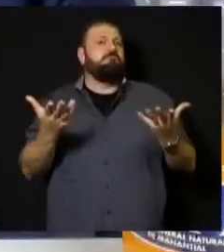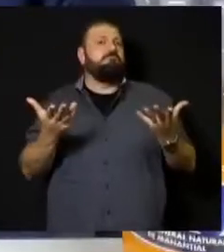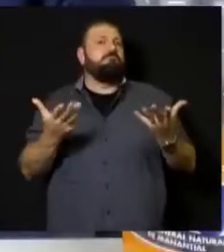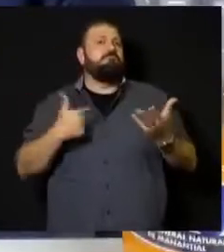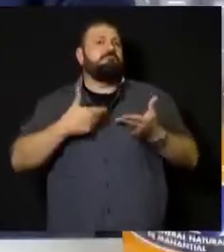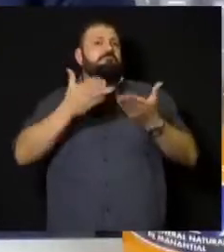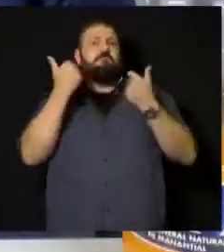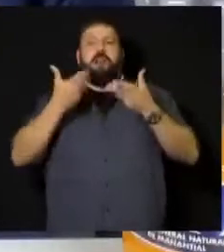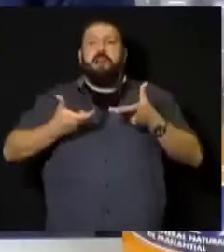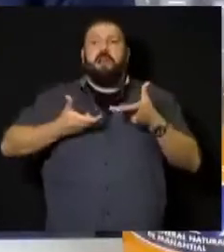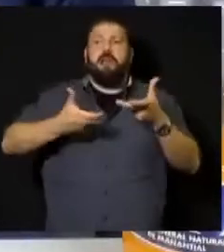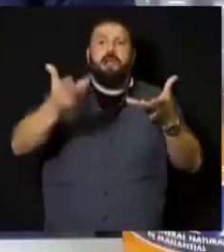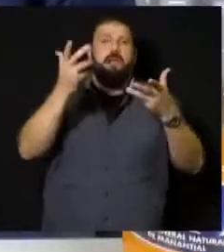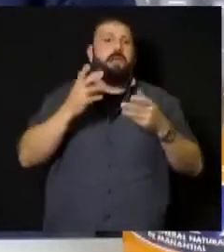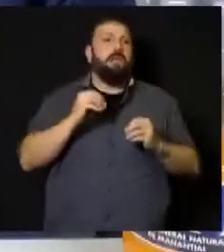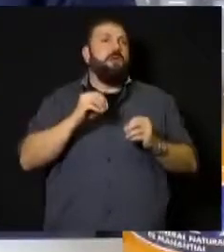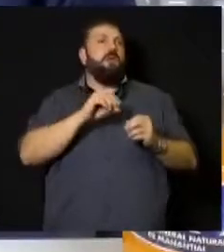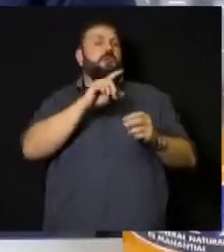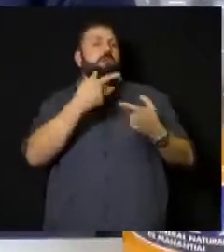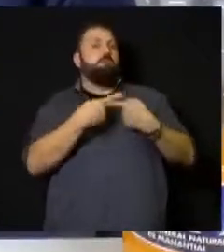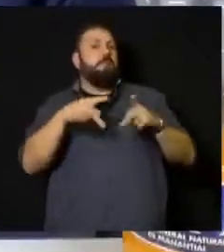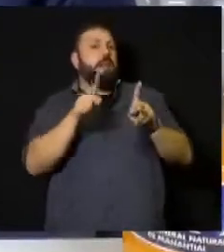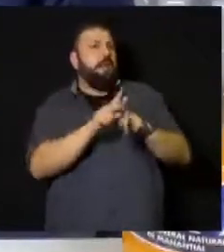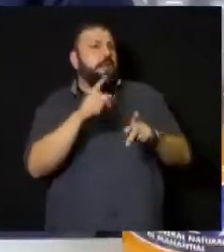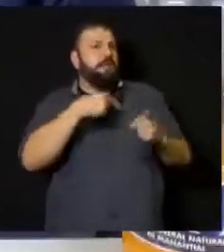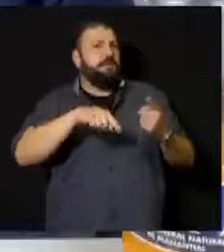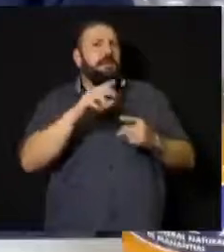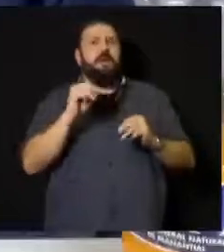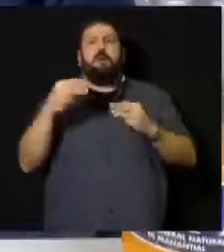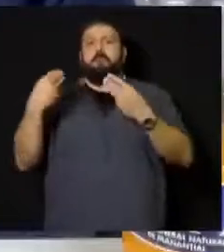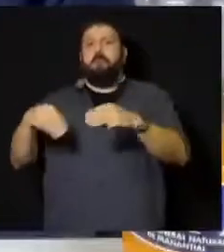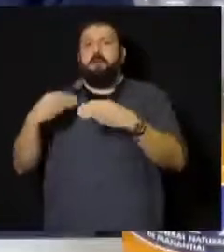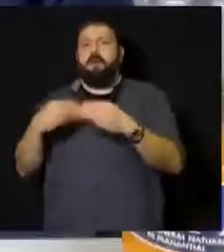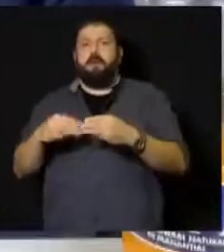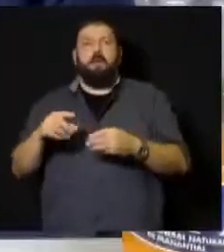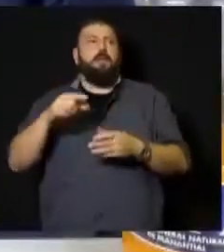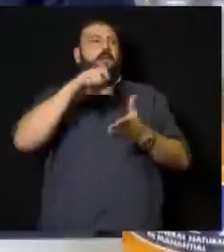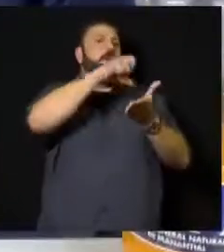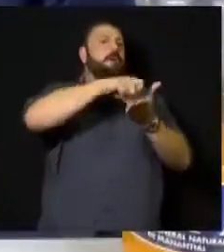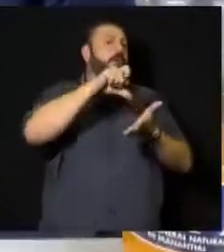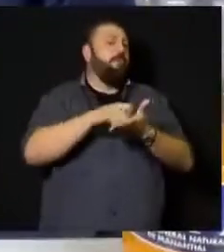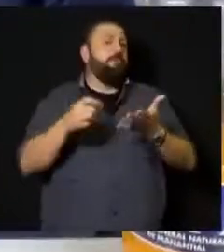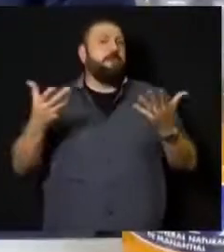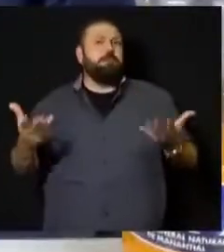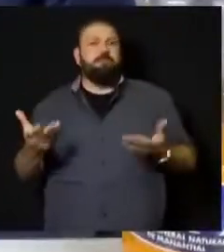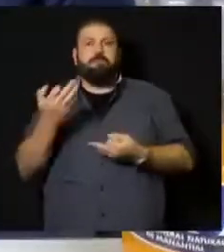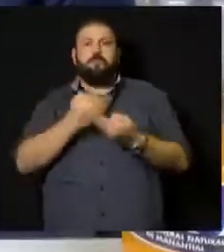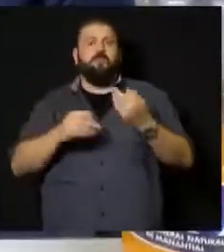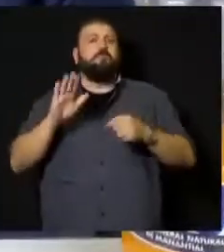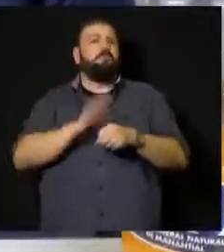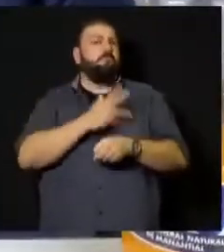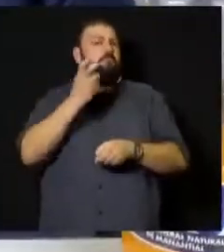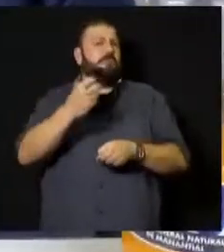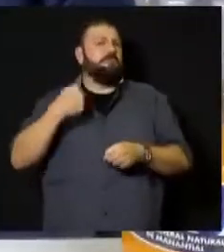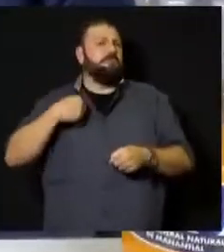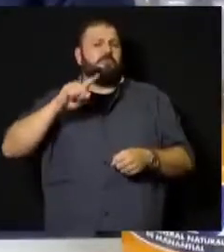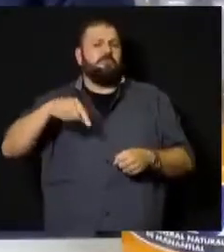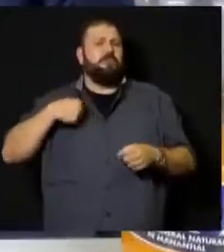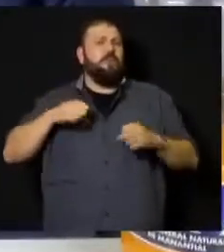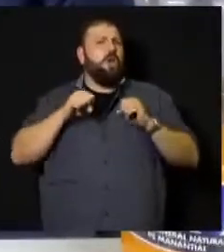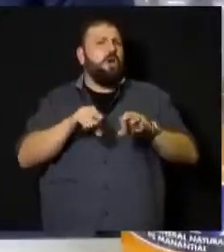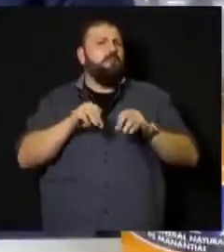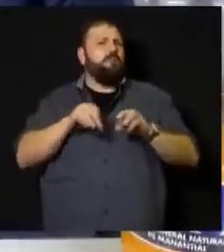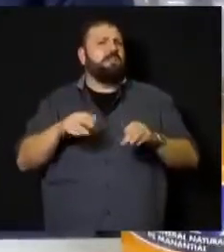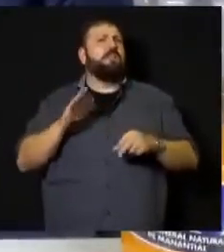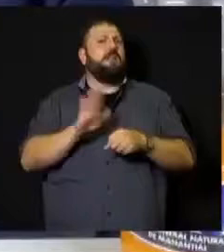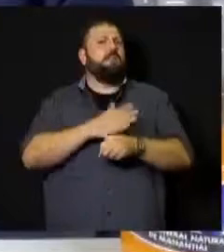I'm not going to be caught off guard, or in the supermarket or in the mall. No, I'm going to be very well prepared in my office,